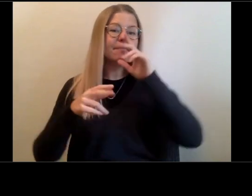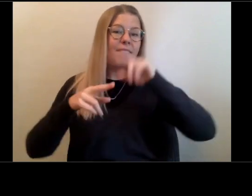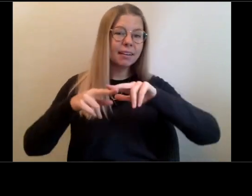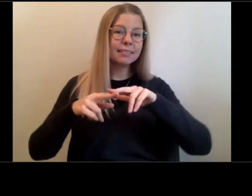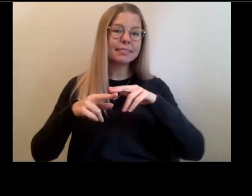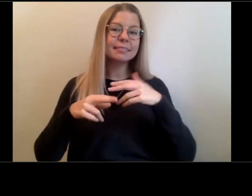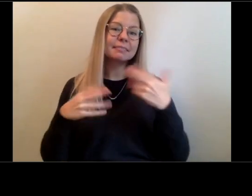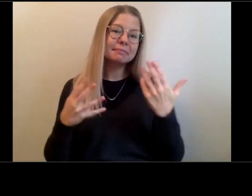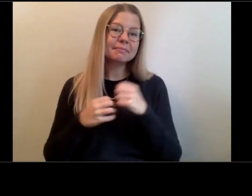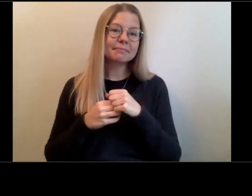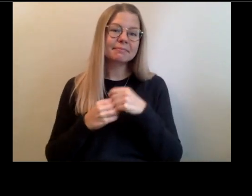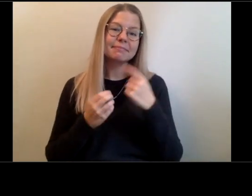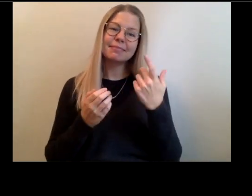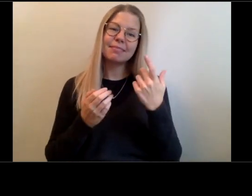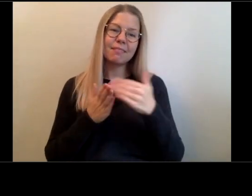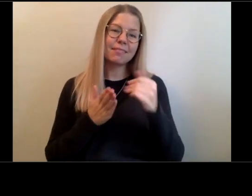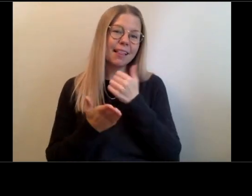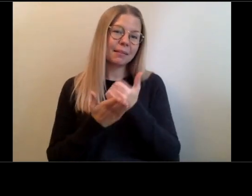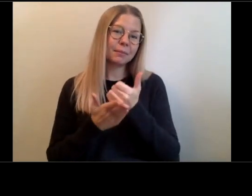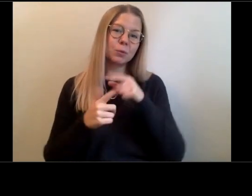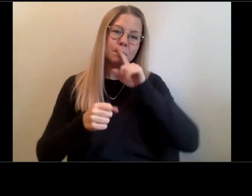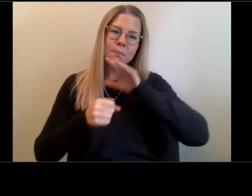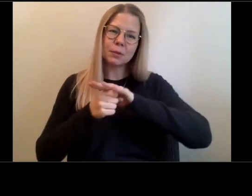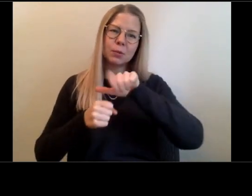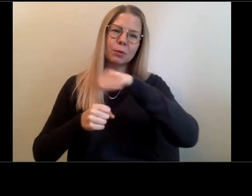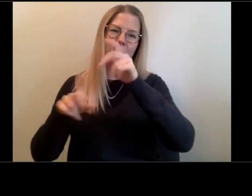commit to do it with somebody.